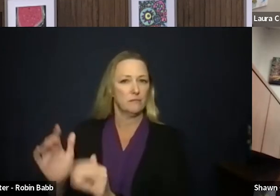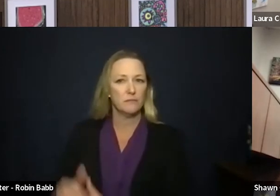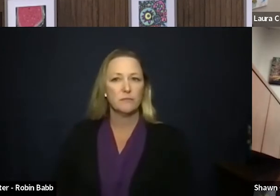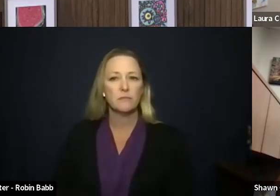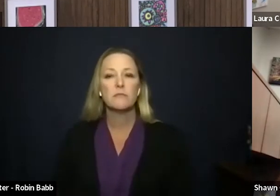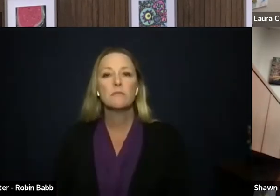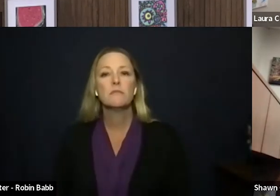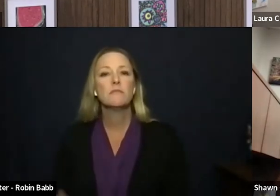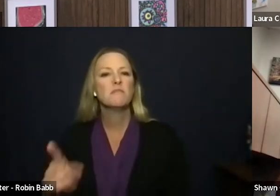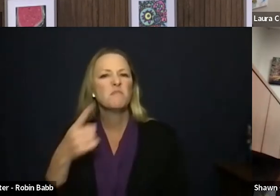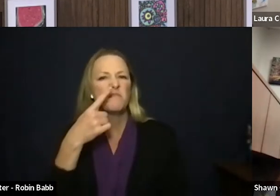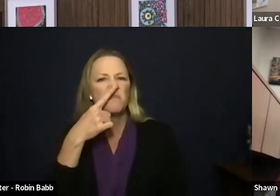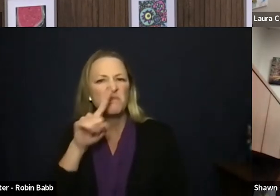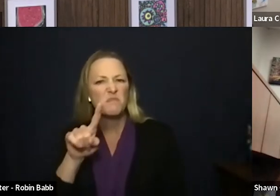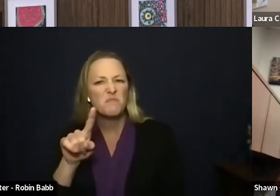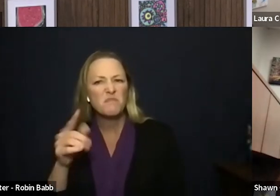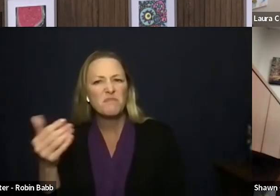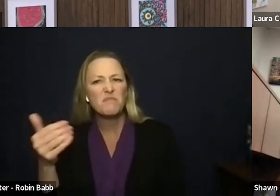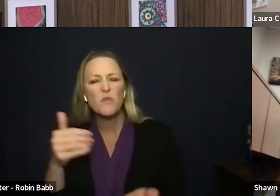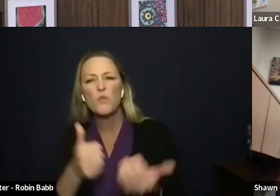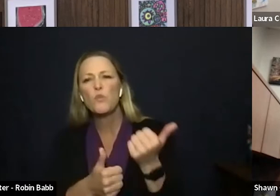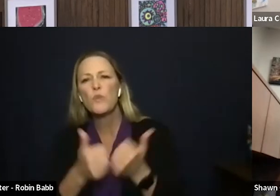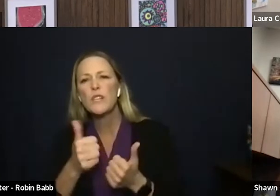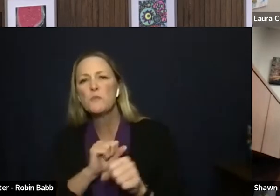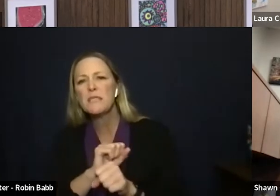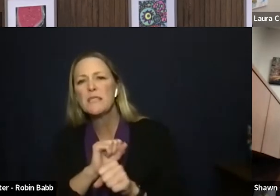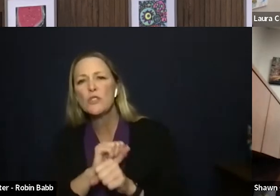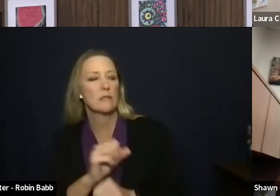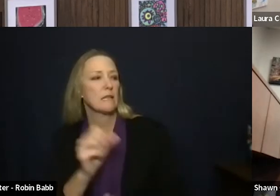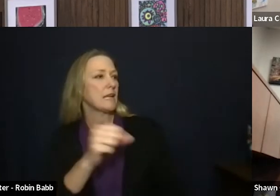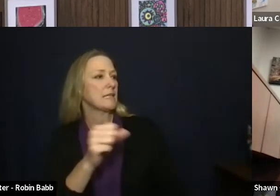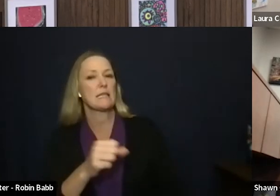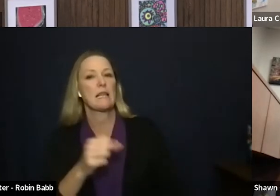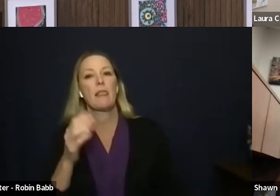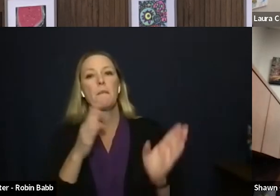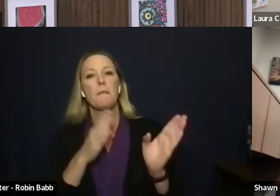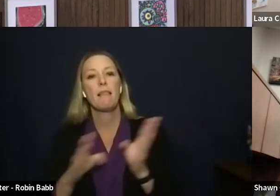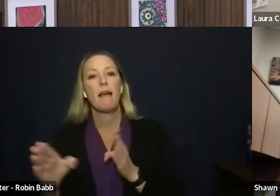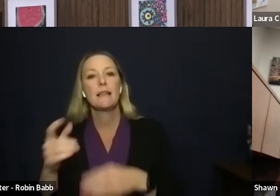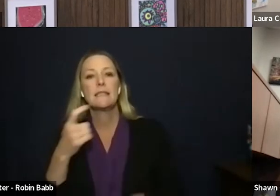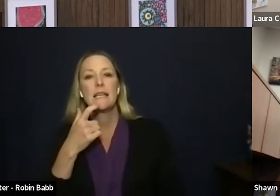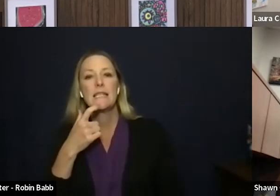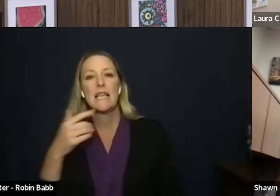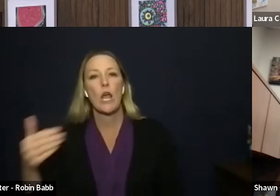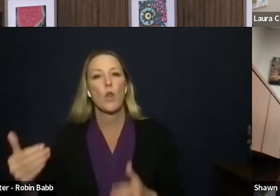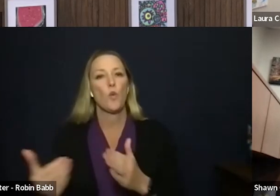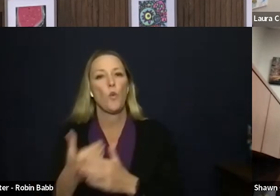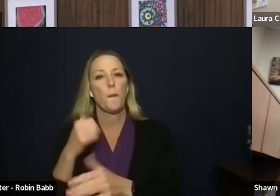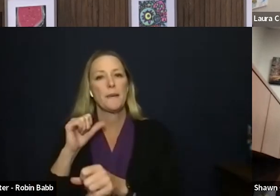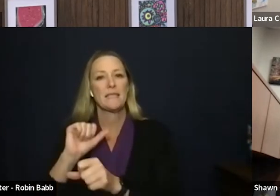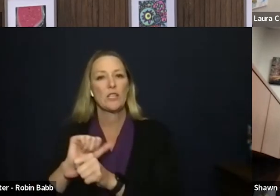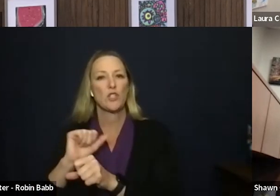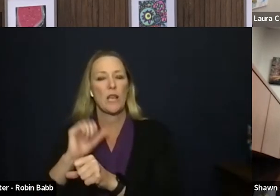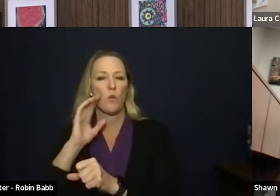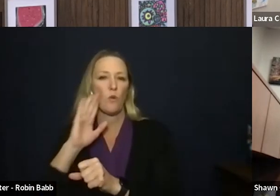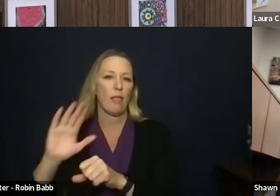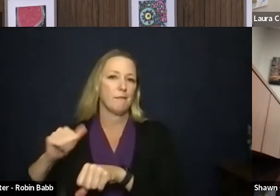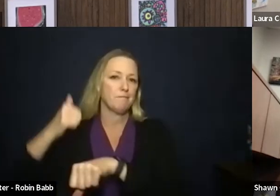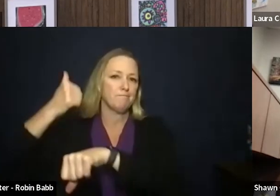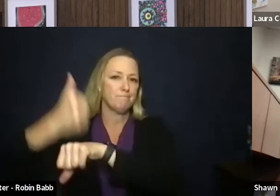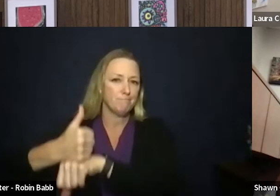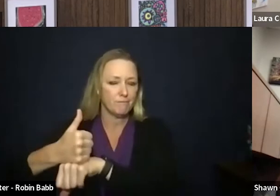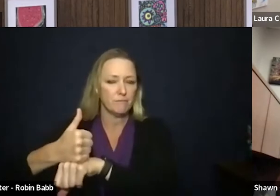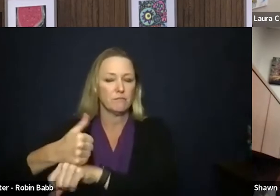sorry could you just repeat the position that you asked about yes in in the plan it says that a new position would be formed in in